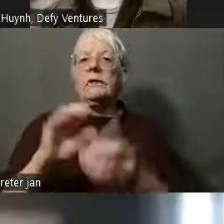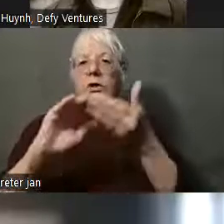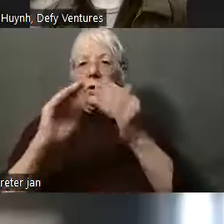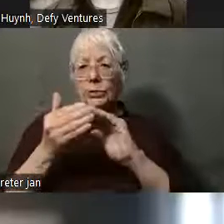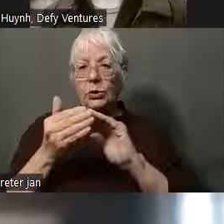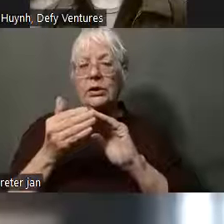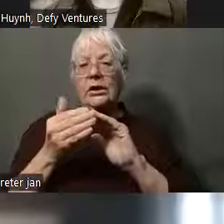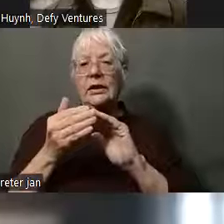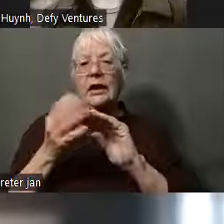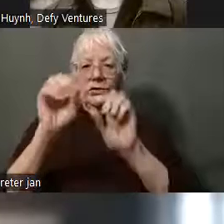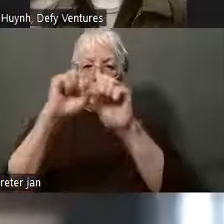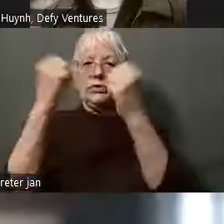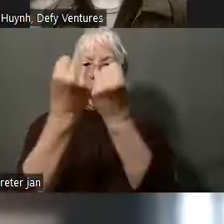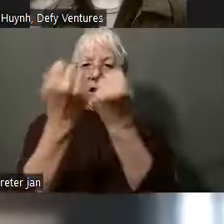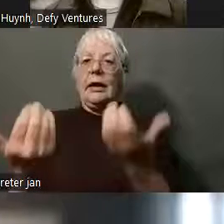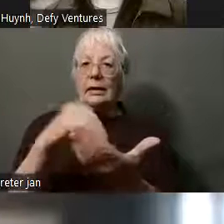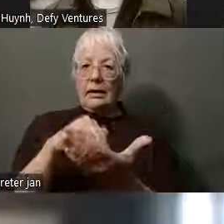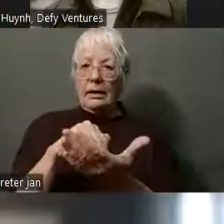the society again.